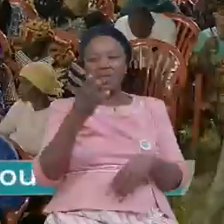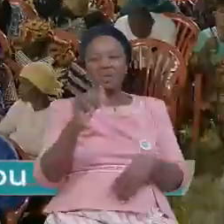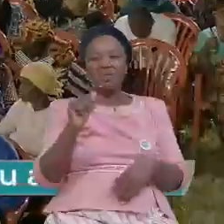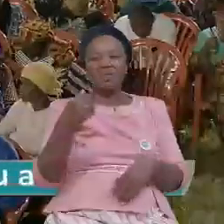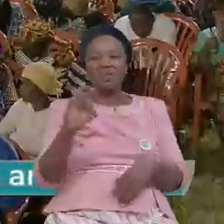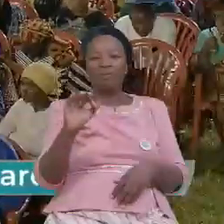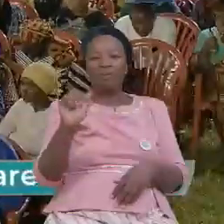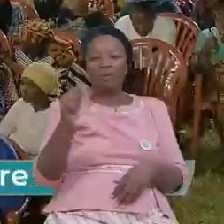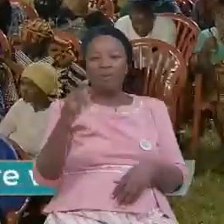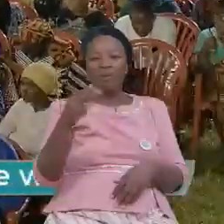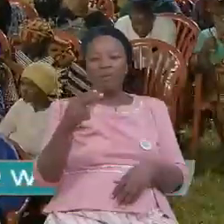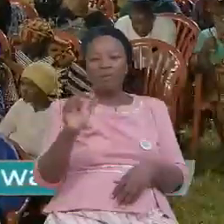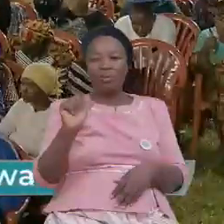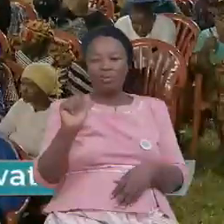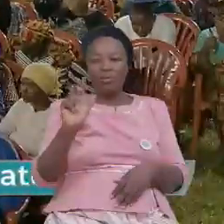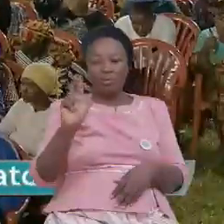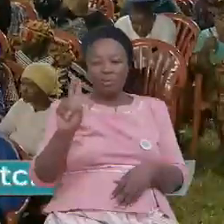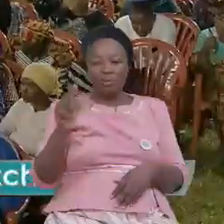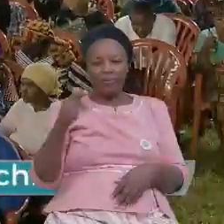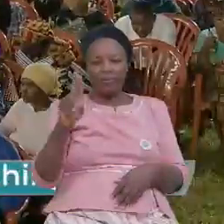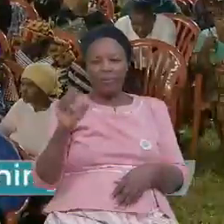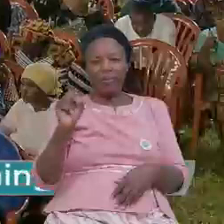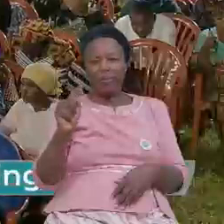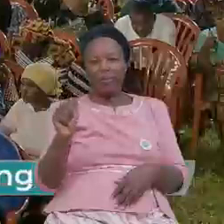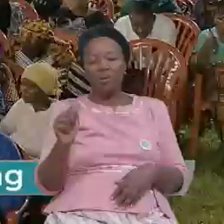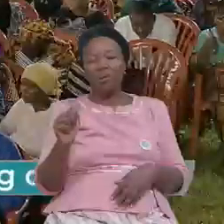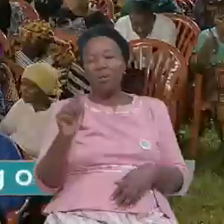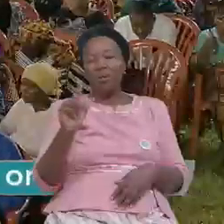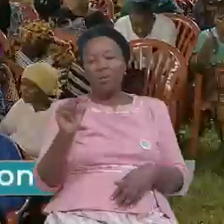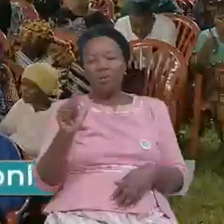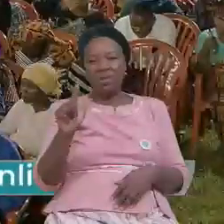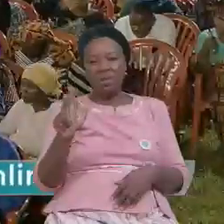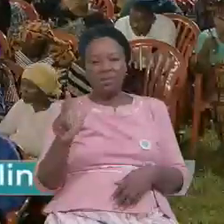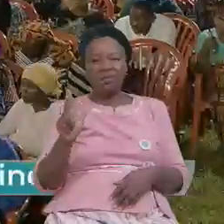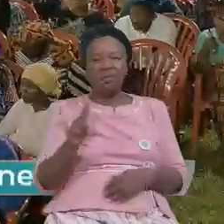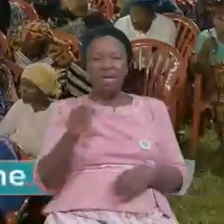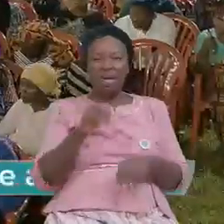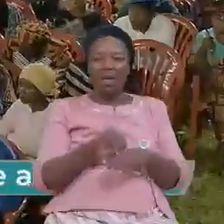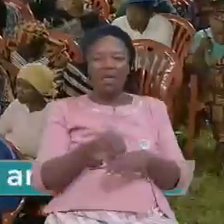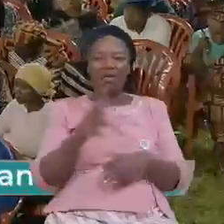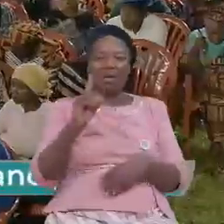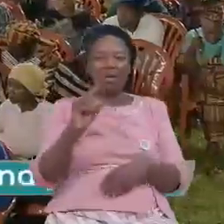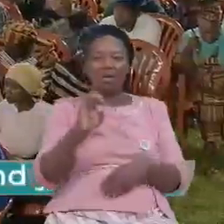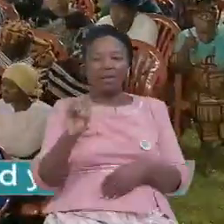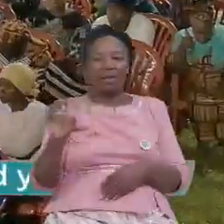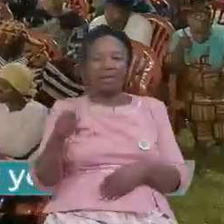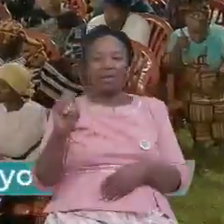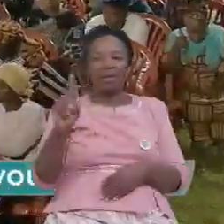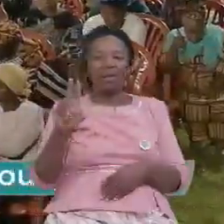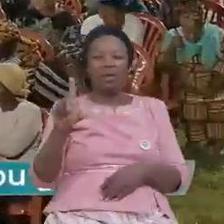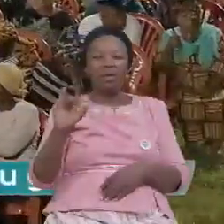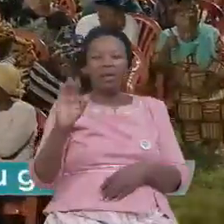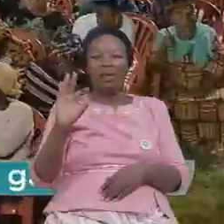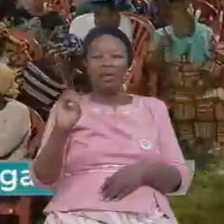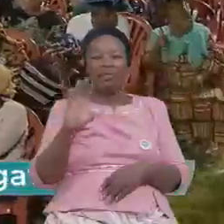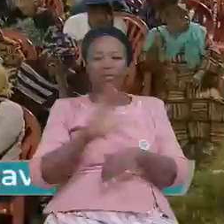August, 2023 at Deeper Life Bible Church, Okeanu, Ogbomosho, by 3 p.m. All converts,